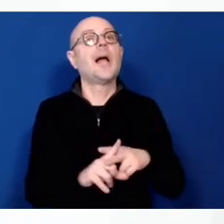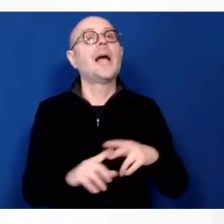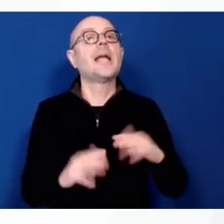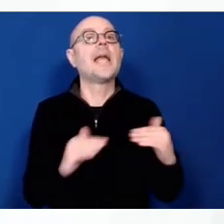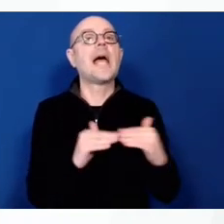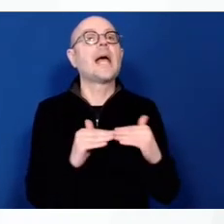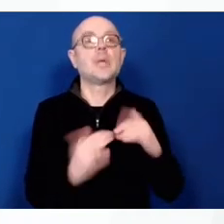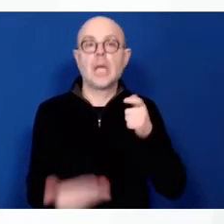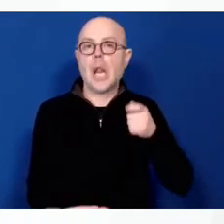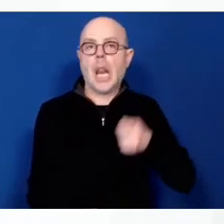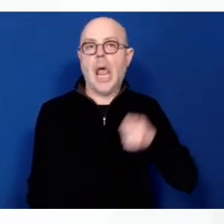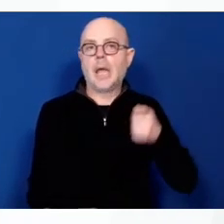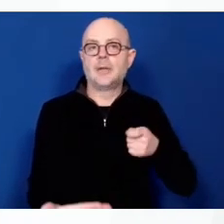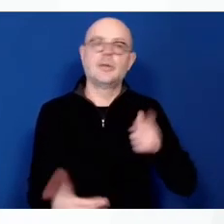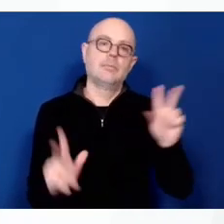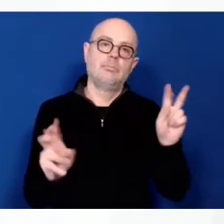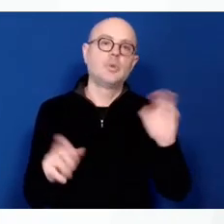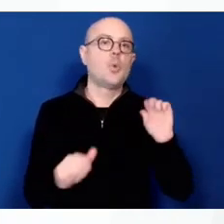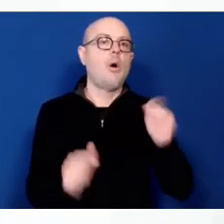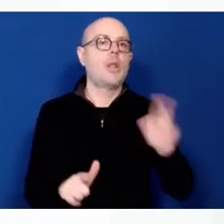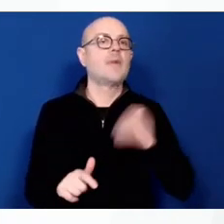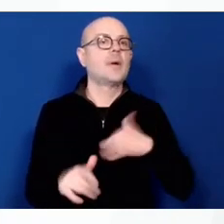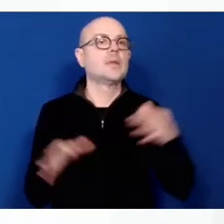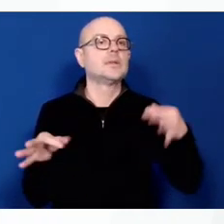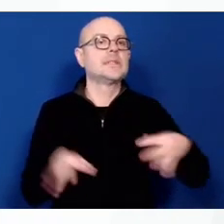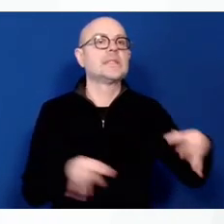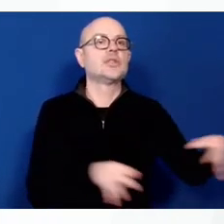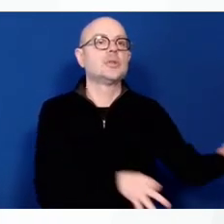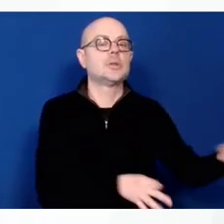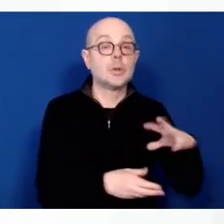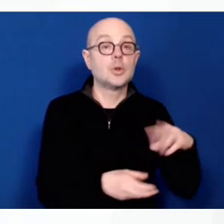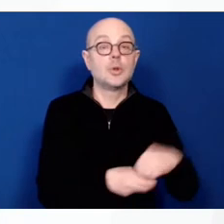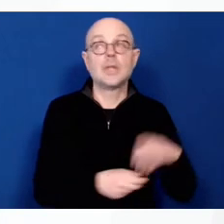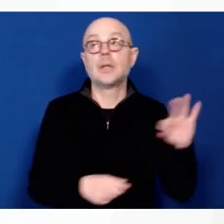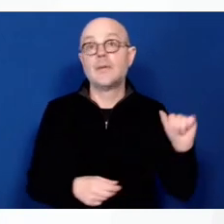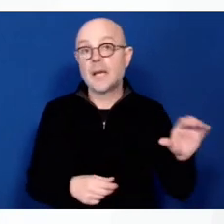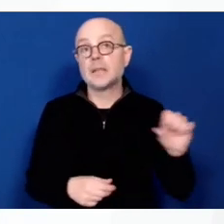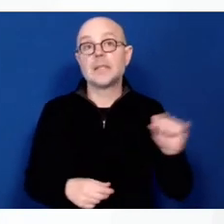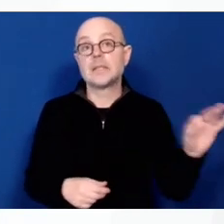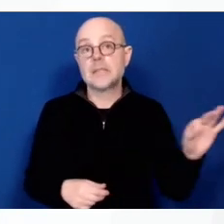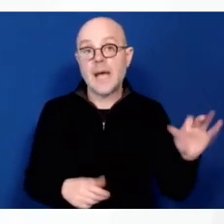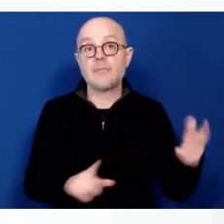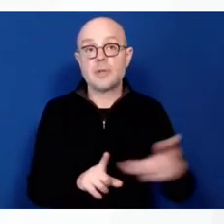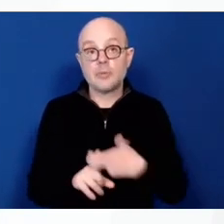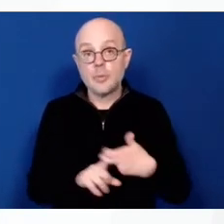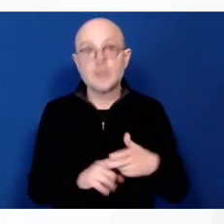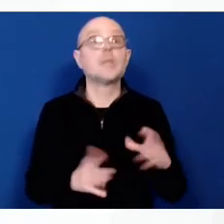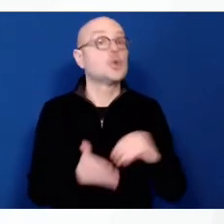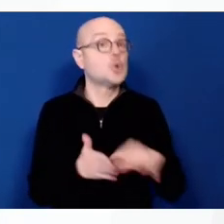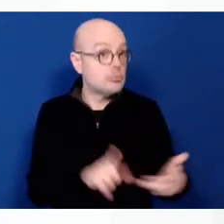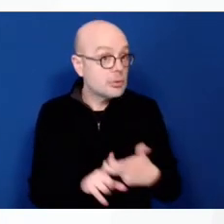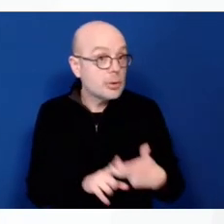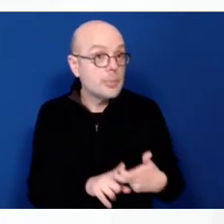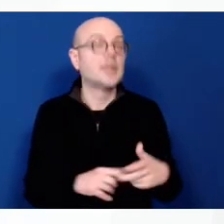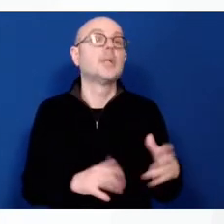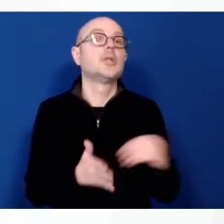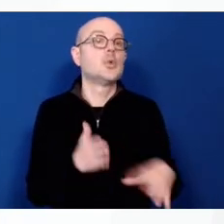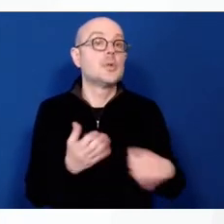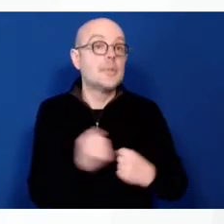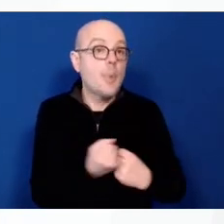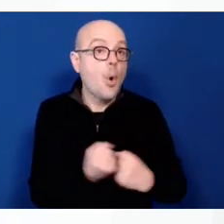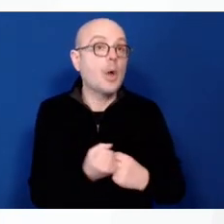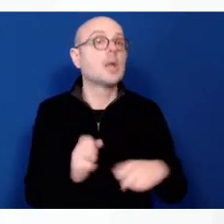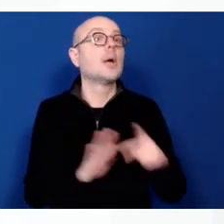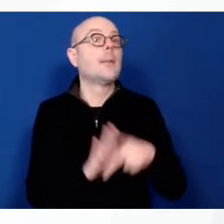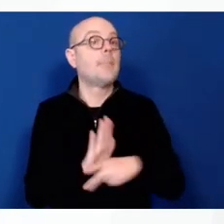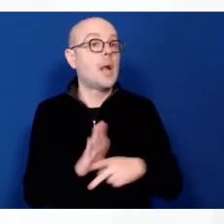university decision-making, including student, faculty and staff recruitment, student support, policy development, and